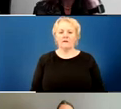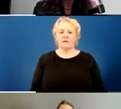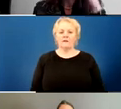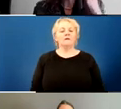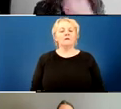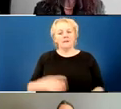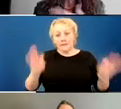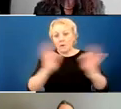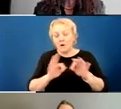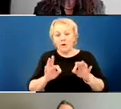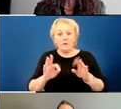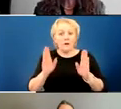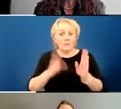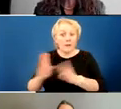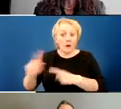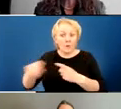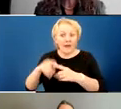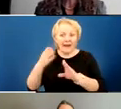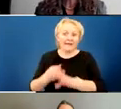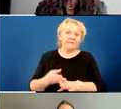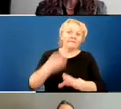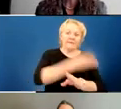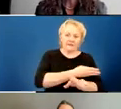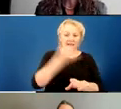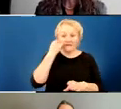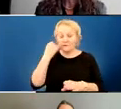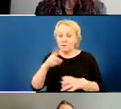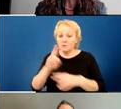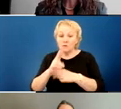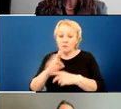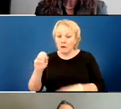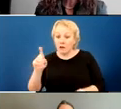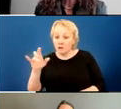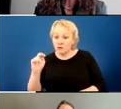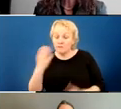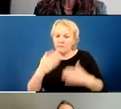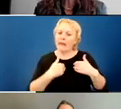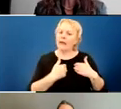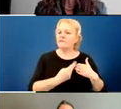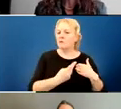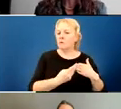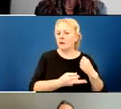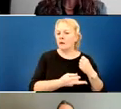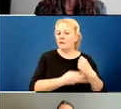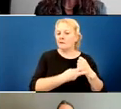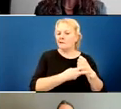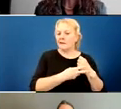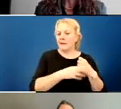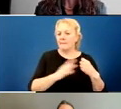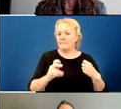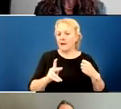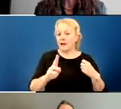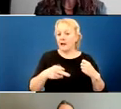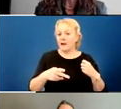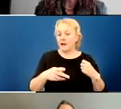advance, if you use oxygen, if you're able to get some backup oxygen, I will say we saw a lot in